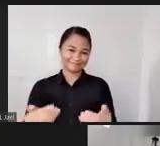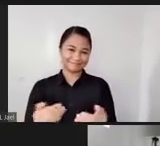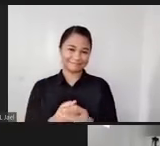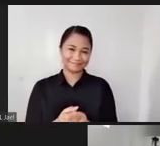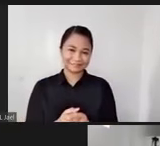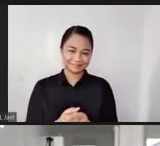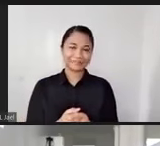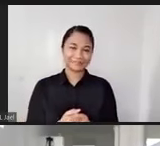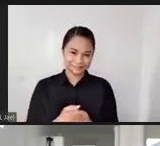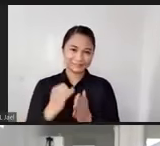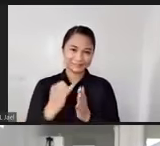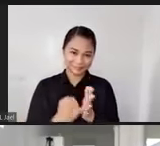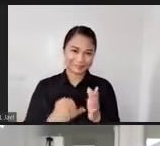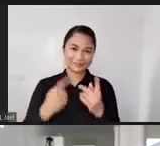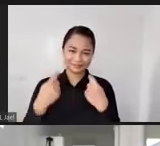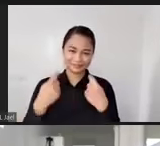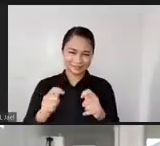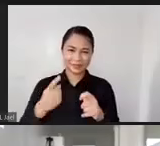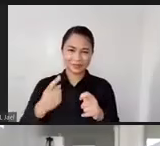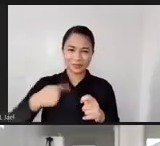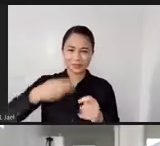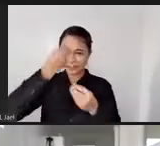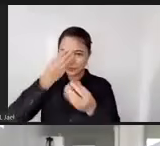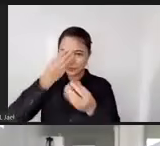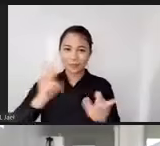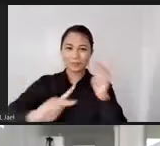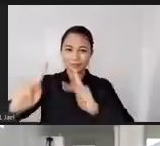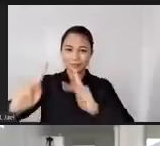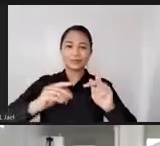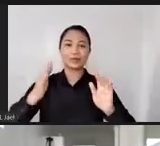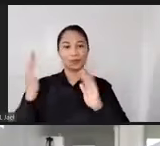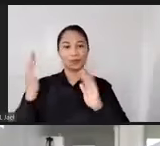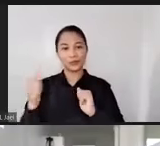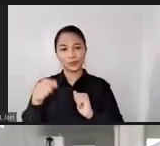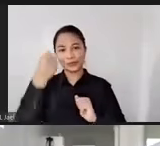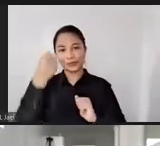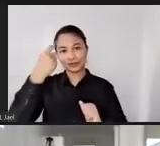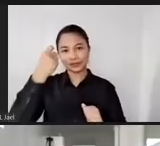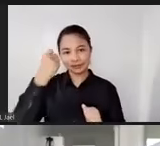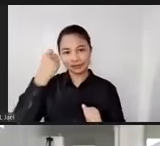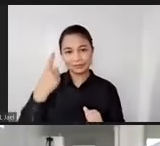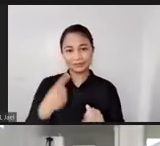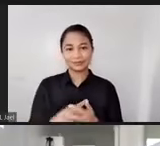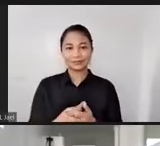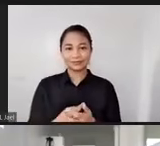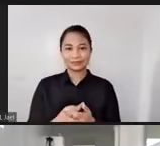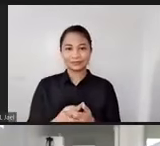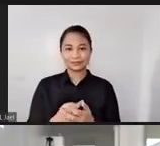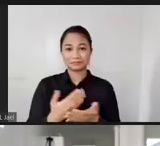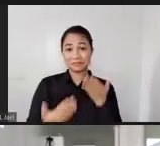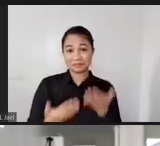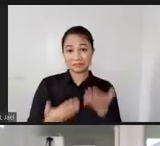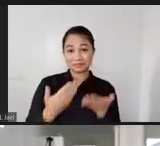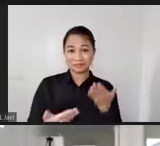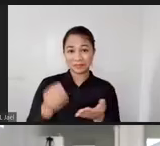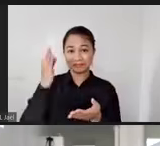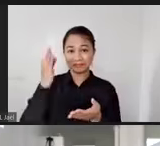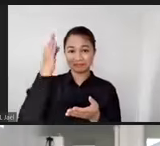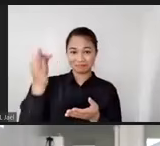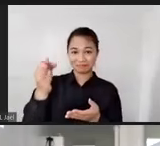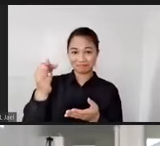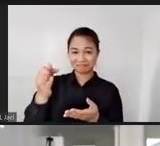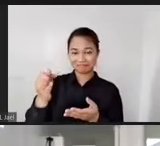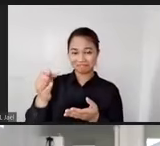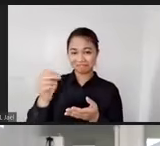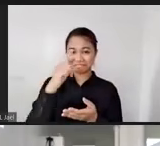will read the same message at a time when it could hit them more, when it would have more significance in their life. So I think we just have to